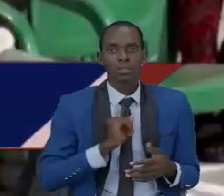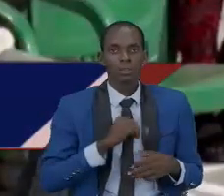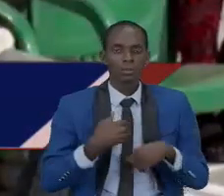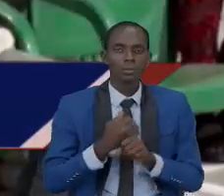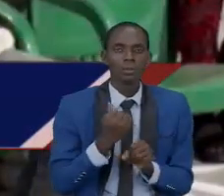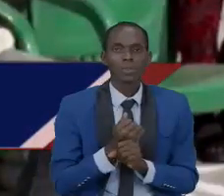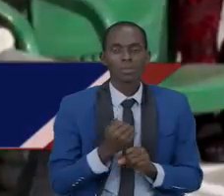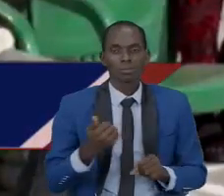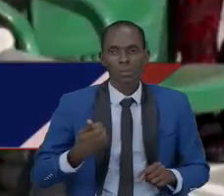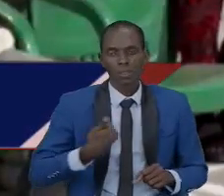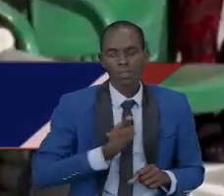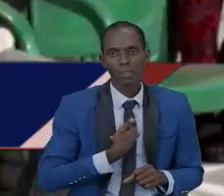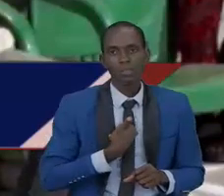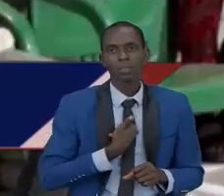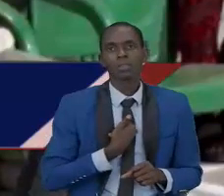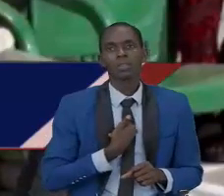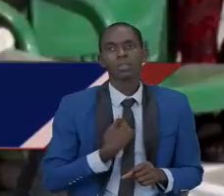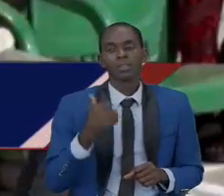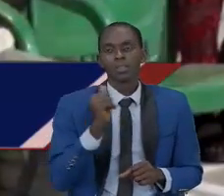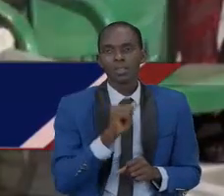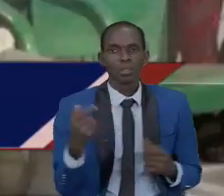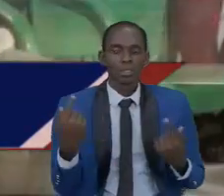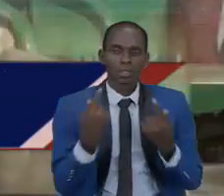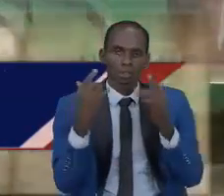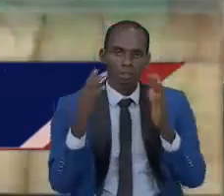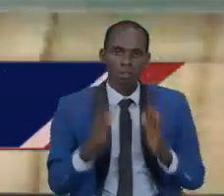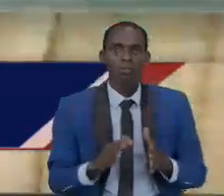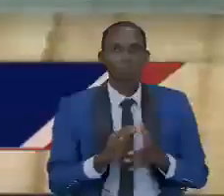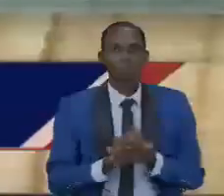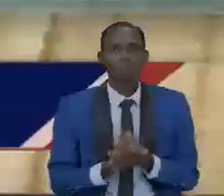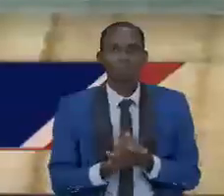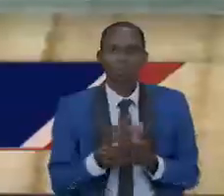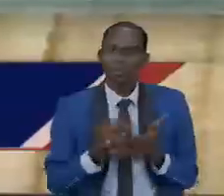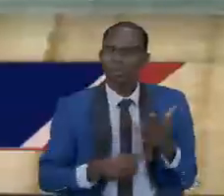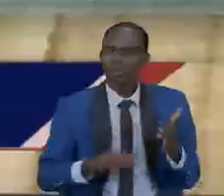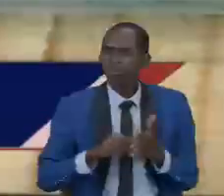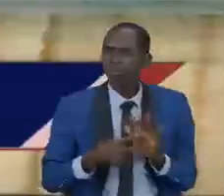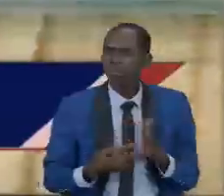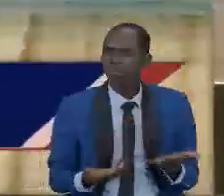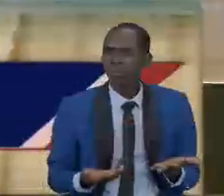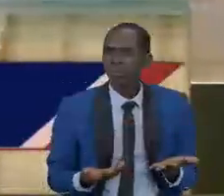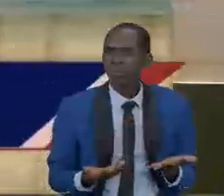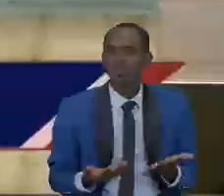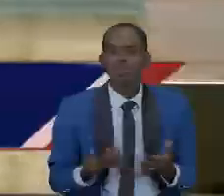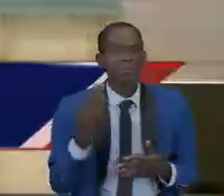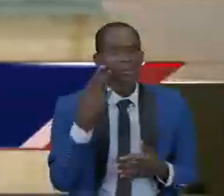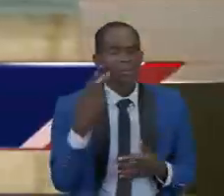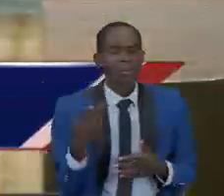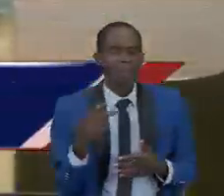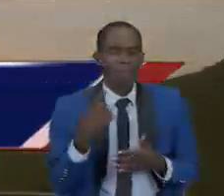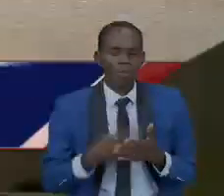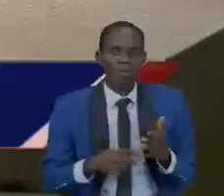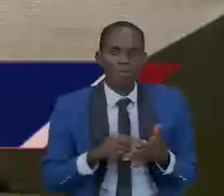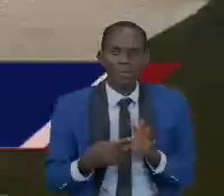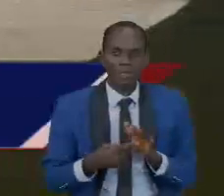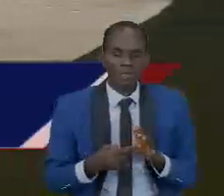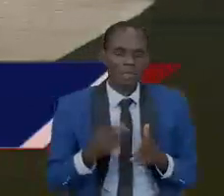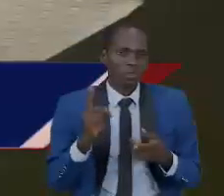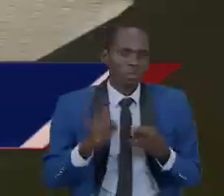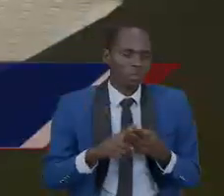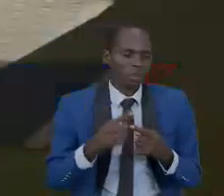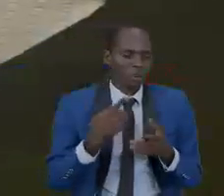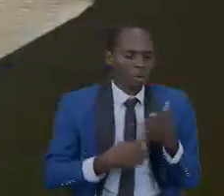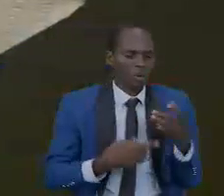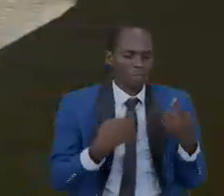myself a transgressor what does that mean in application to you know the